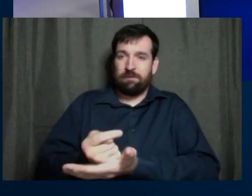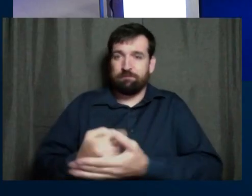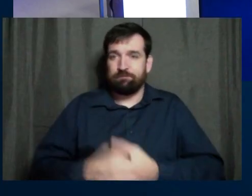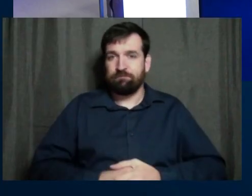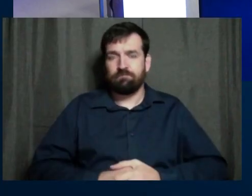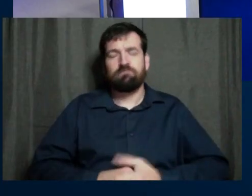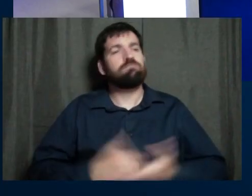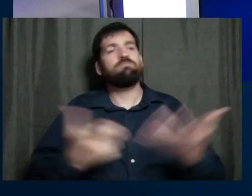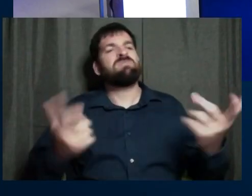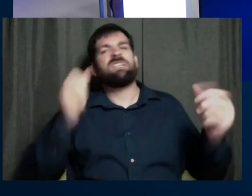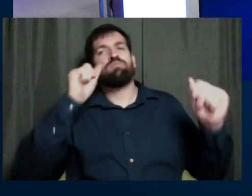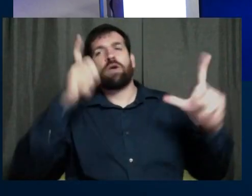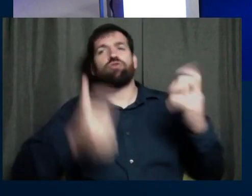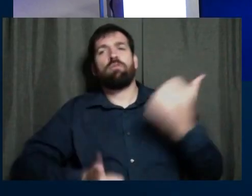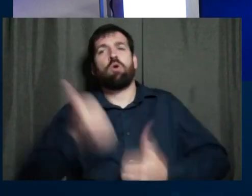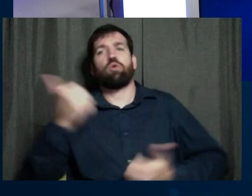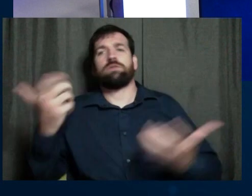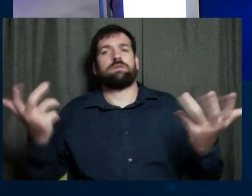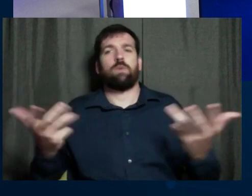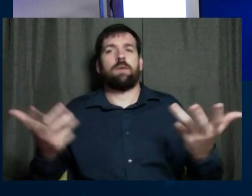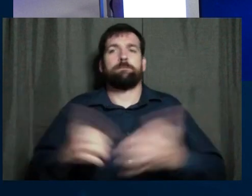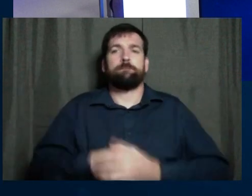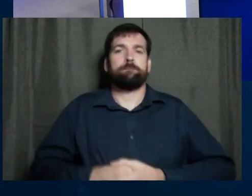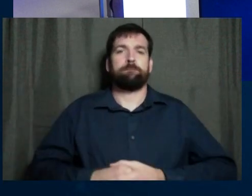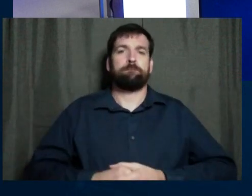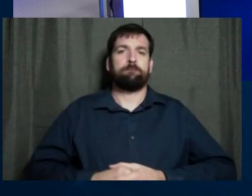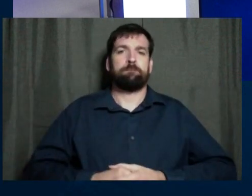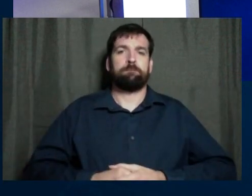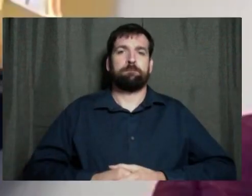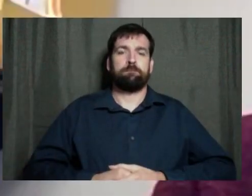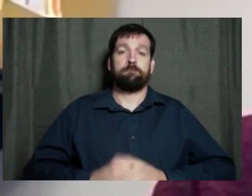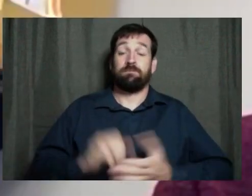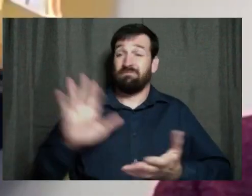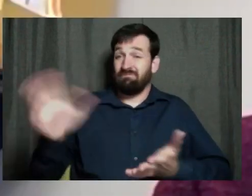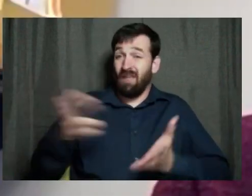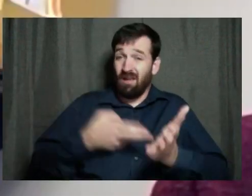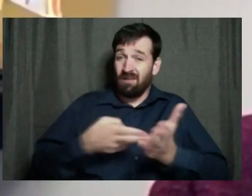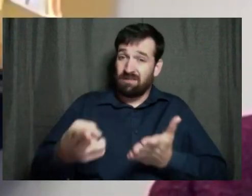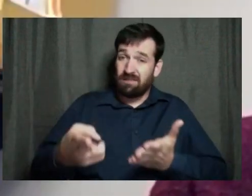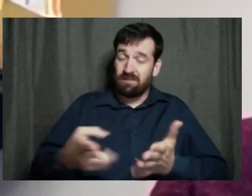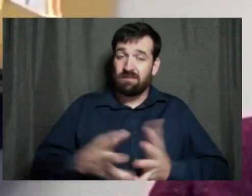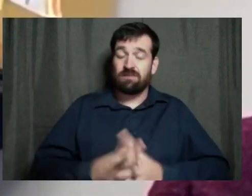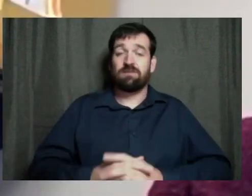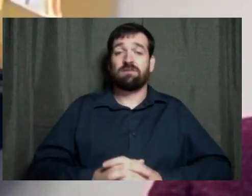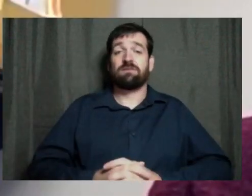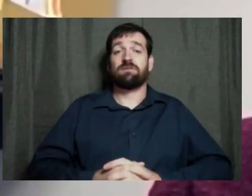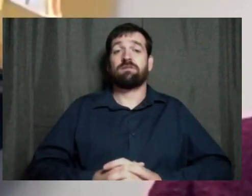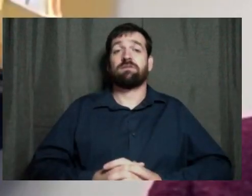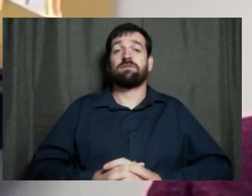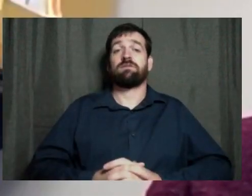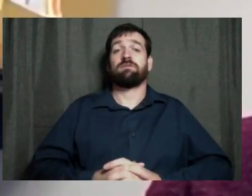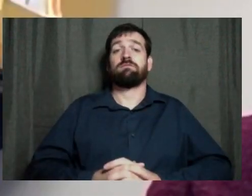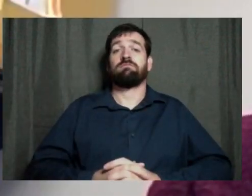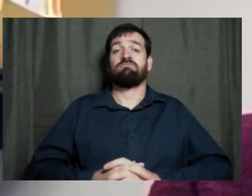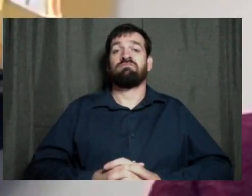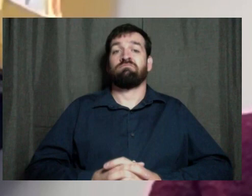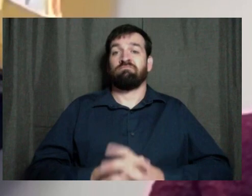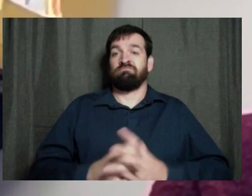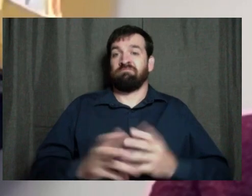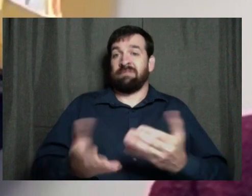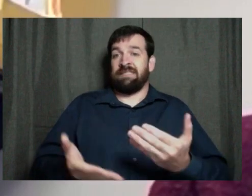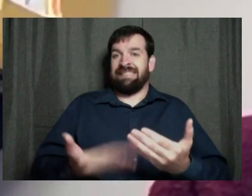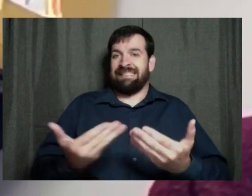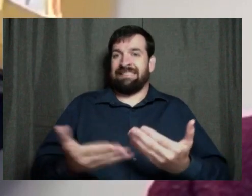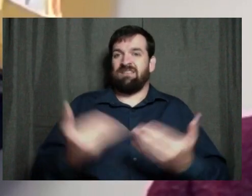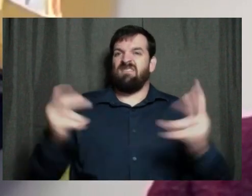surprise you the most going through this experience? Honestly, I think I was surprised mostly by how easy the physical